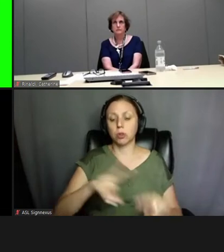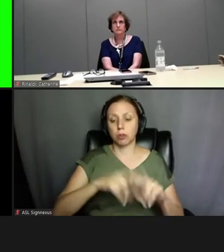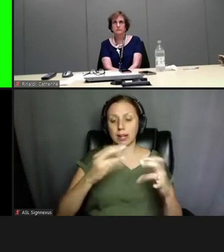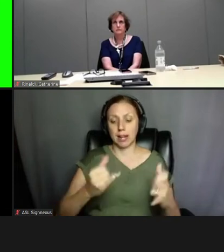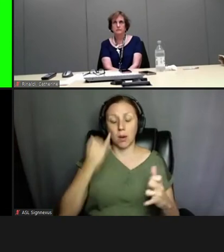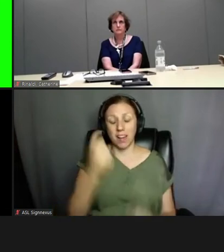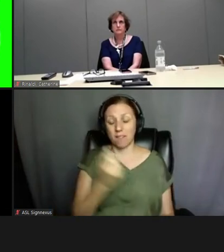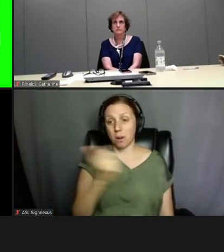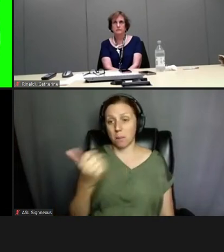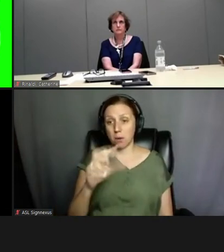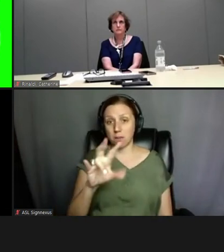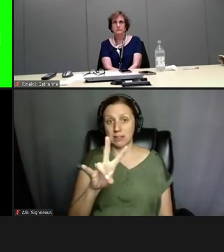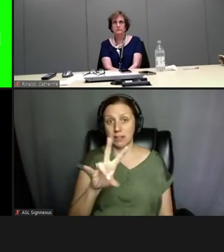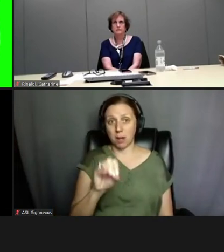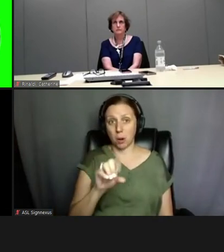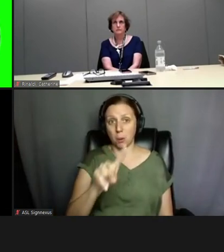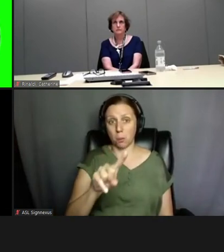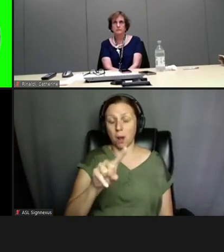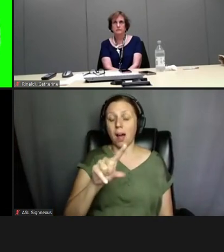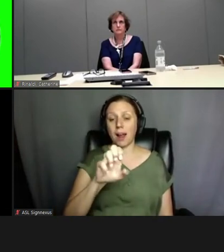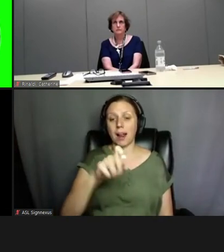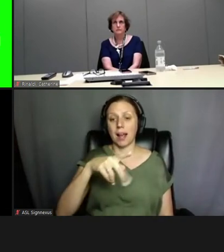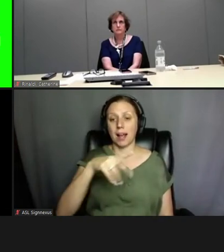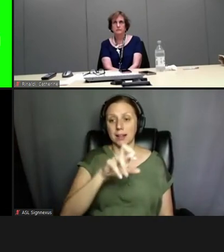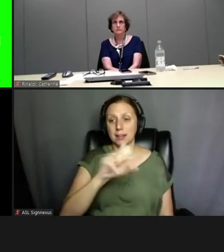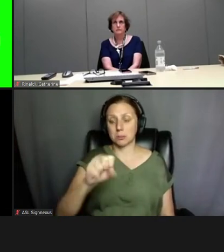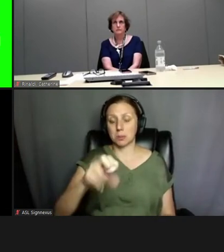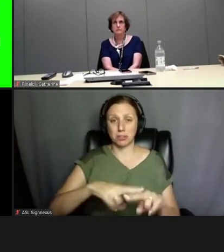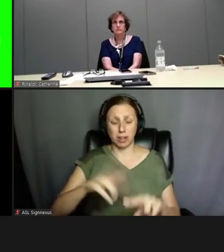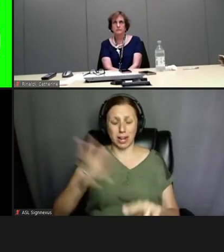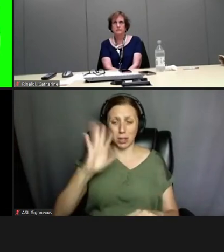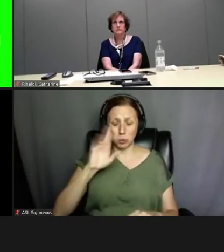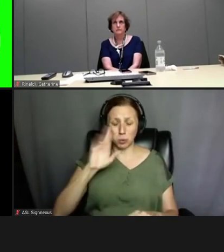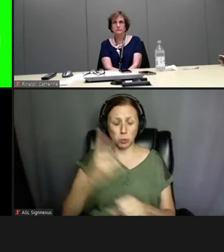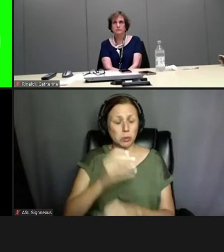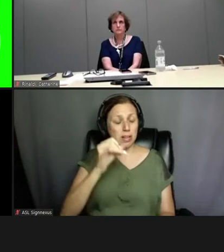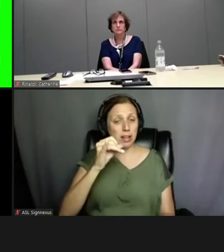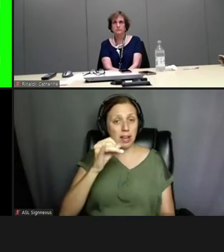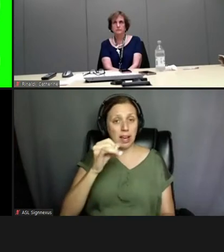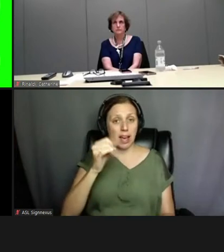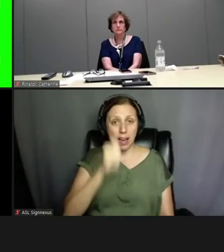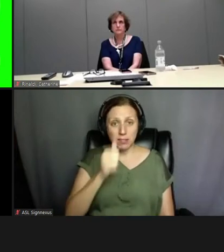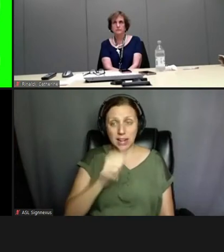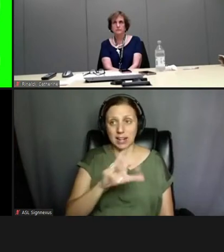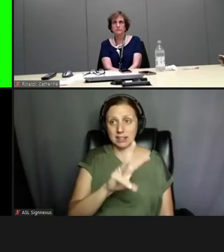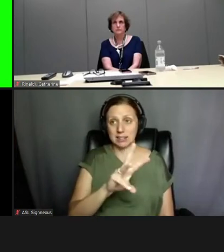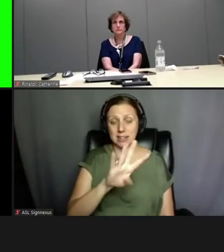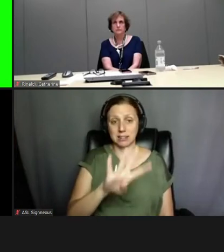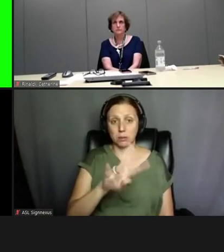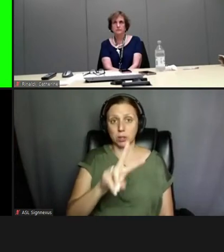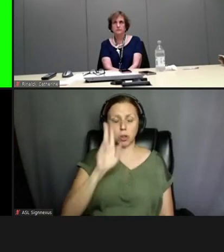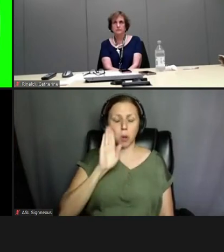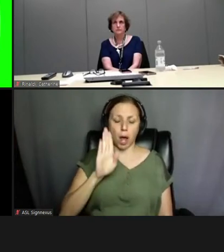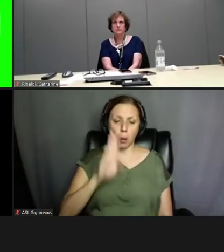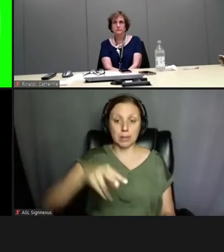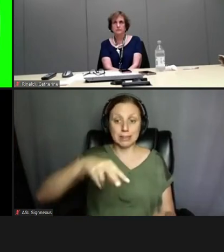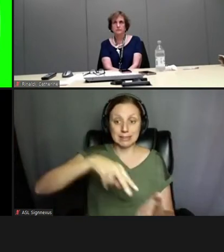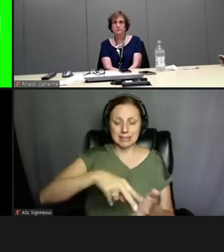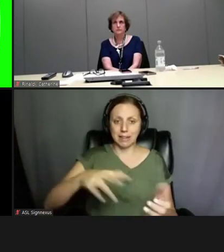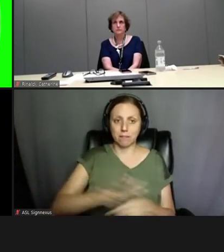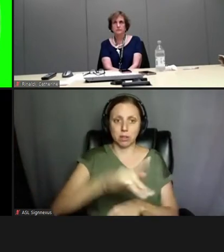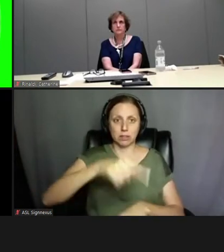express train that I used to take home every day. I'm taking a 642 train, and I'll be standing the whole time because nobody ever has a